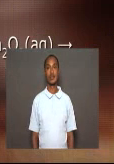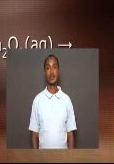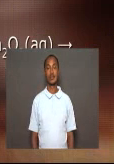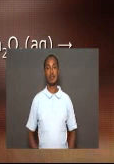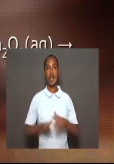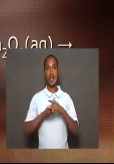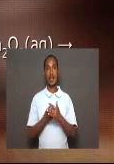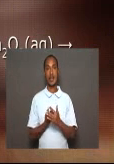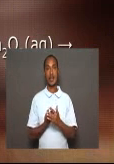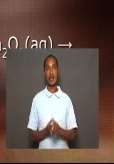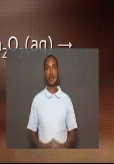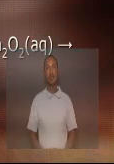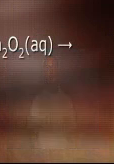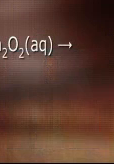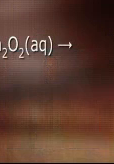Begin.